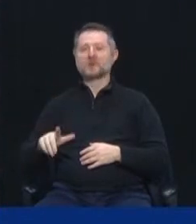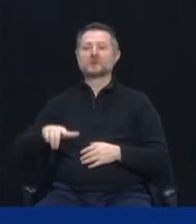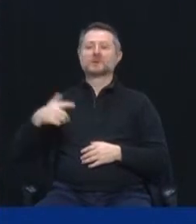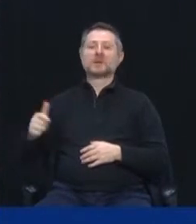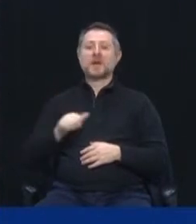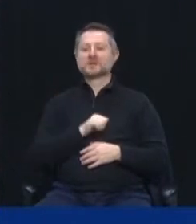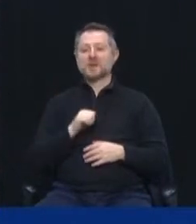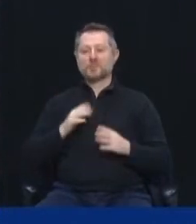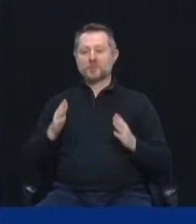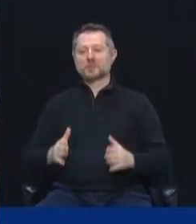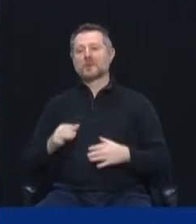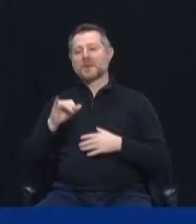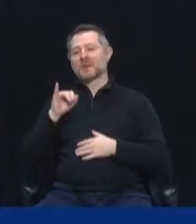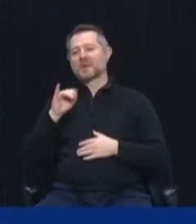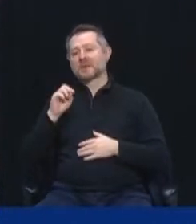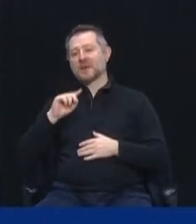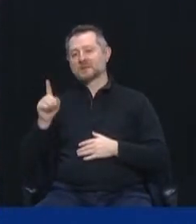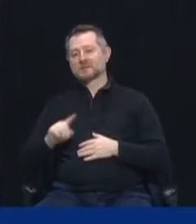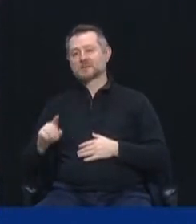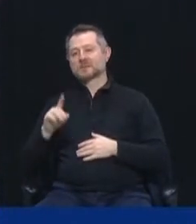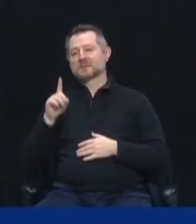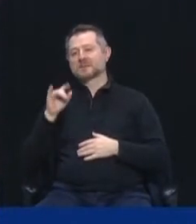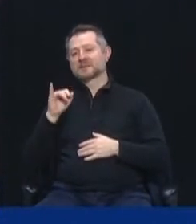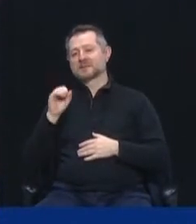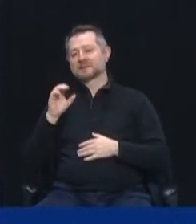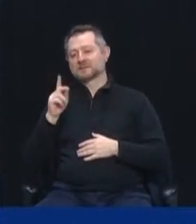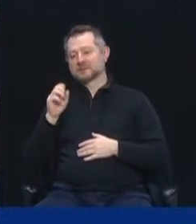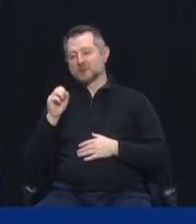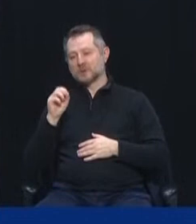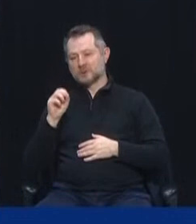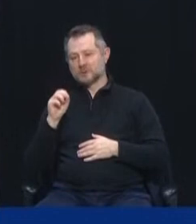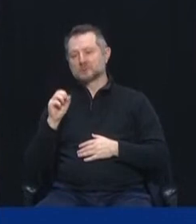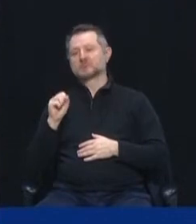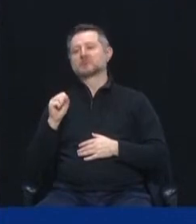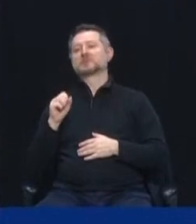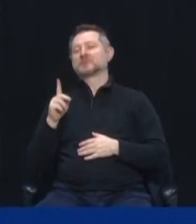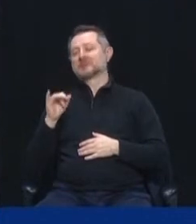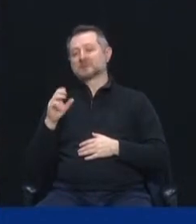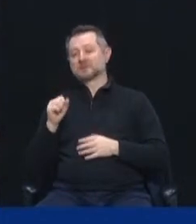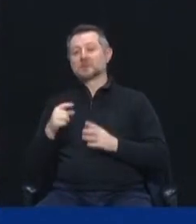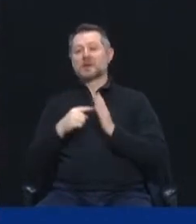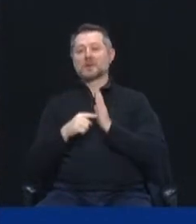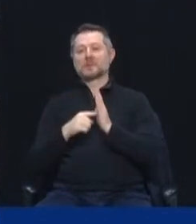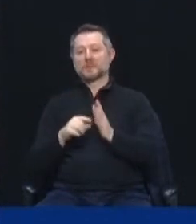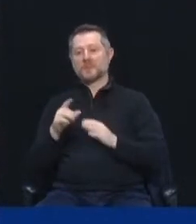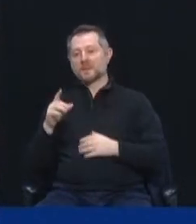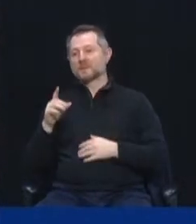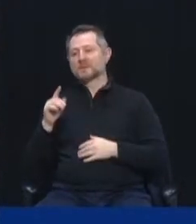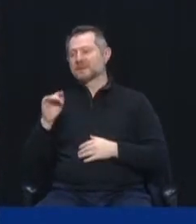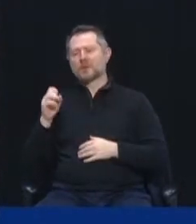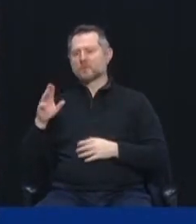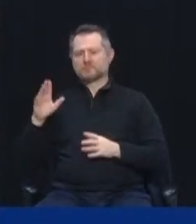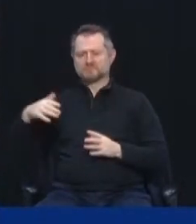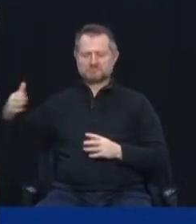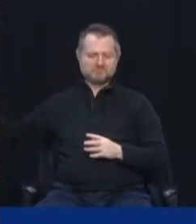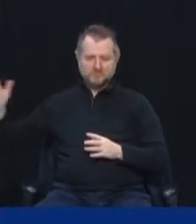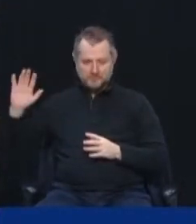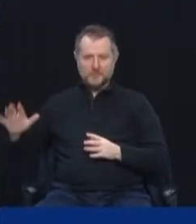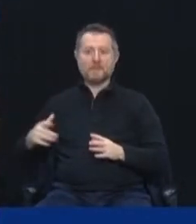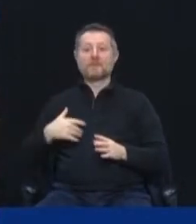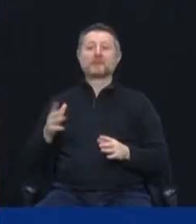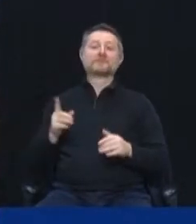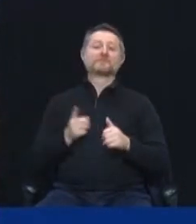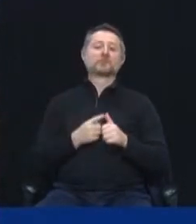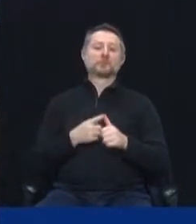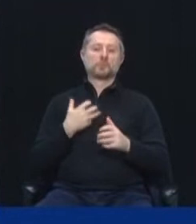representing Assemblyman Al Taylor and Robert Rodriguez. But before we do that, we're going to show you